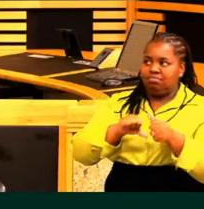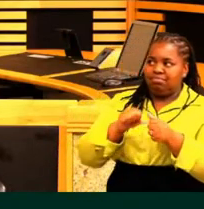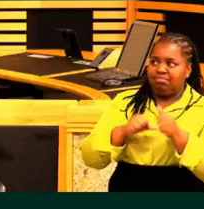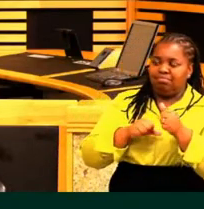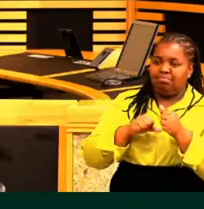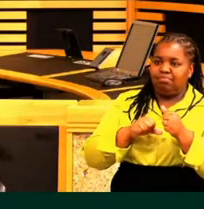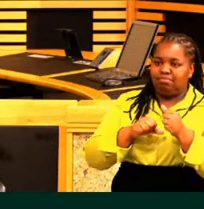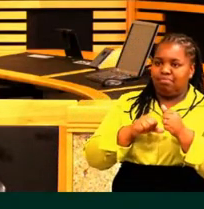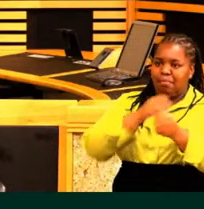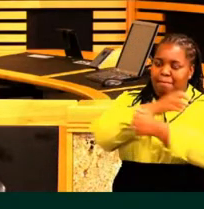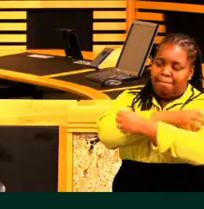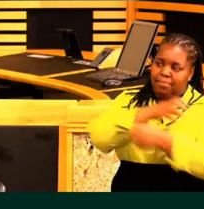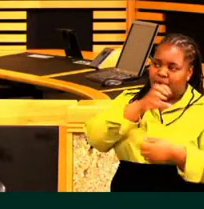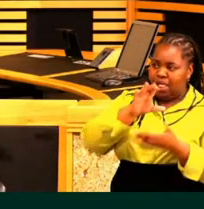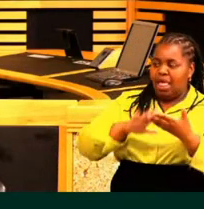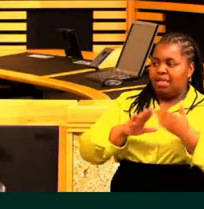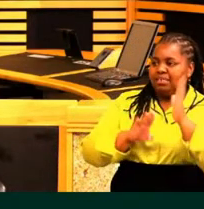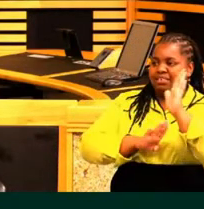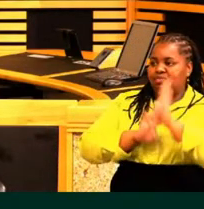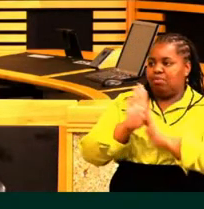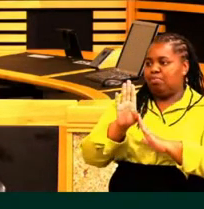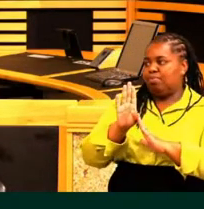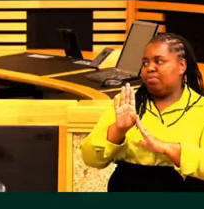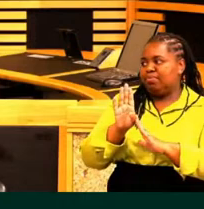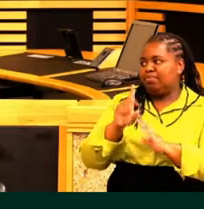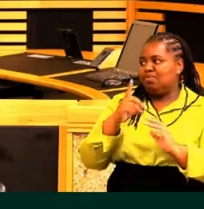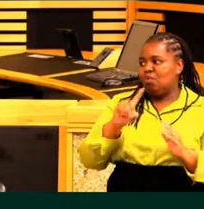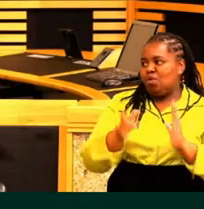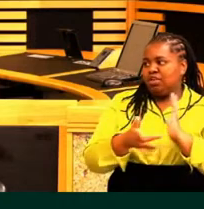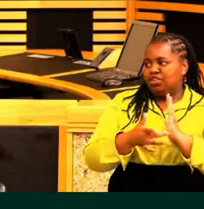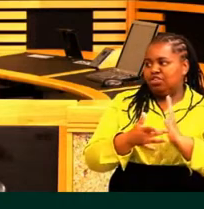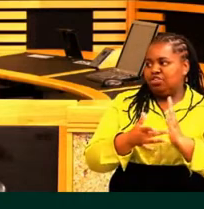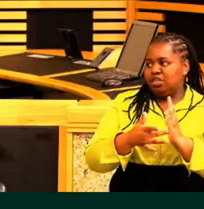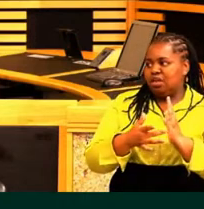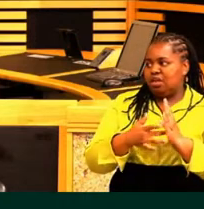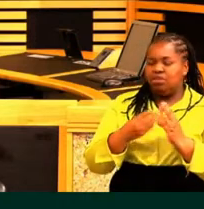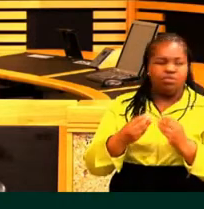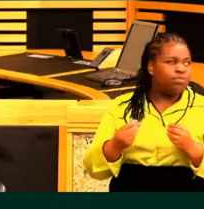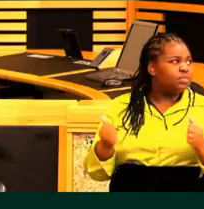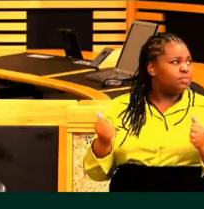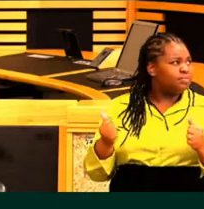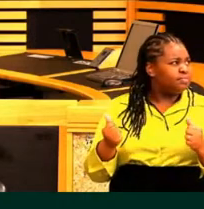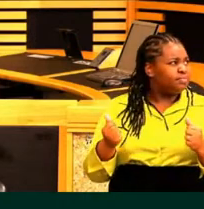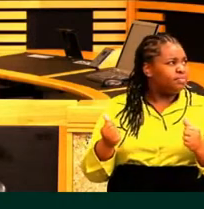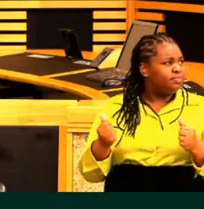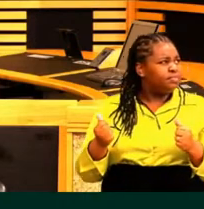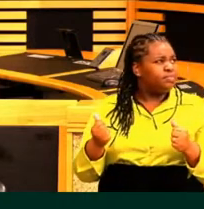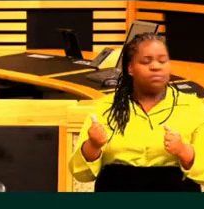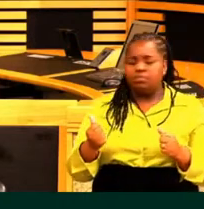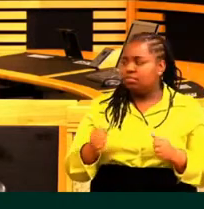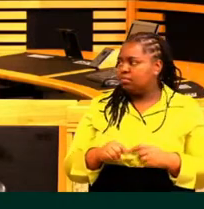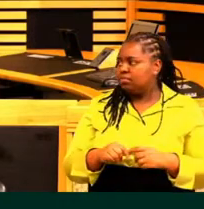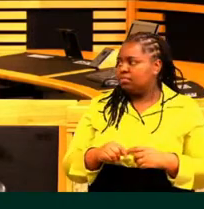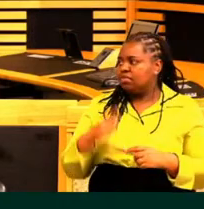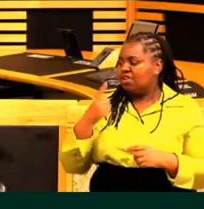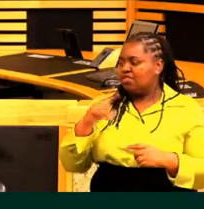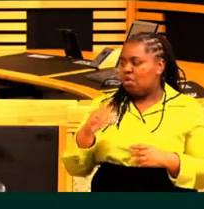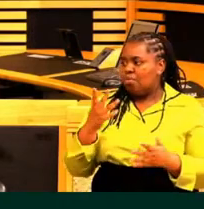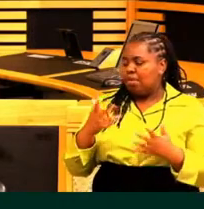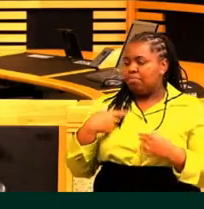and development and leveraging on digital Revolution and according to India